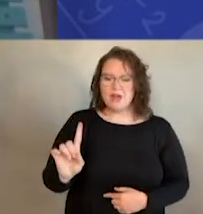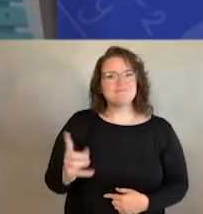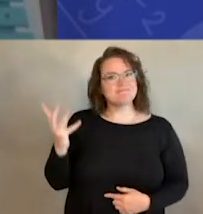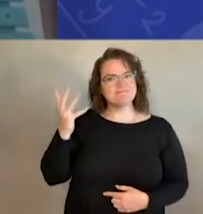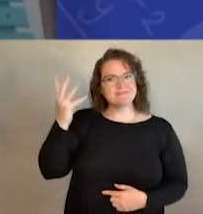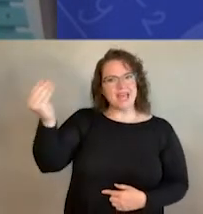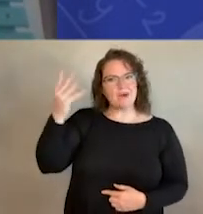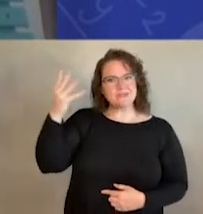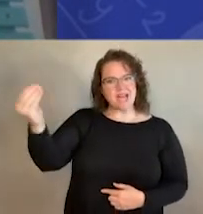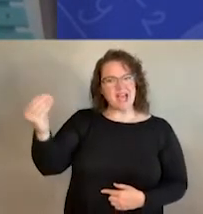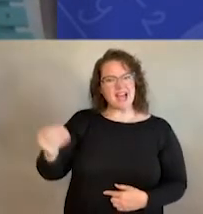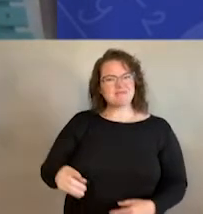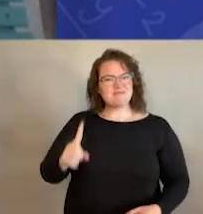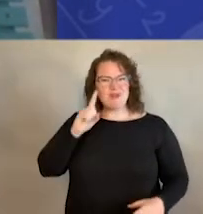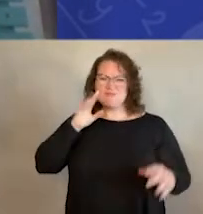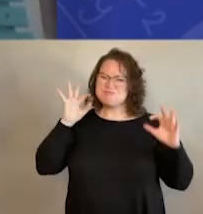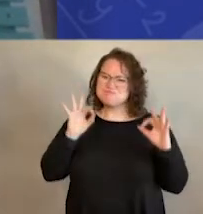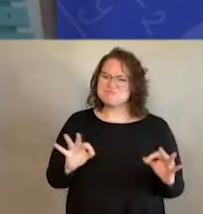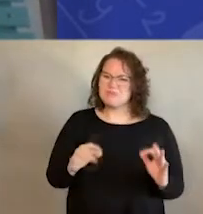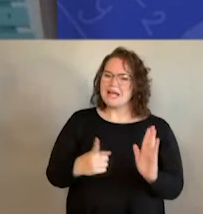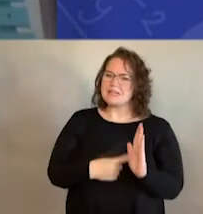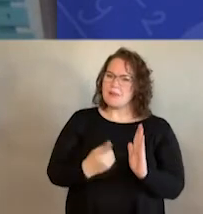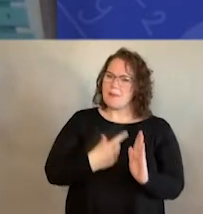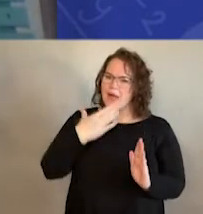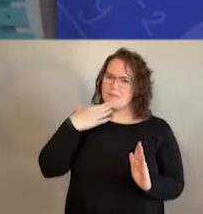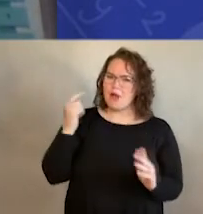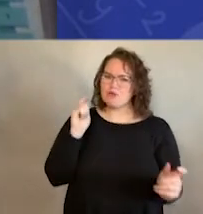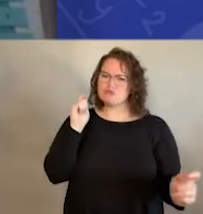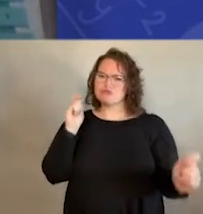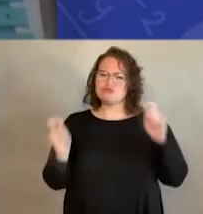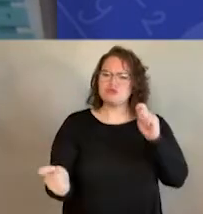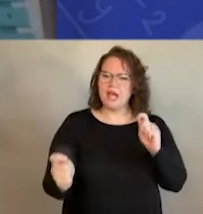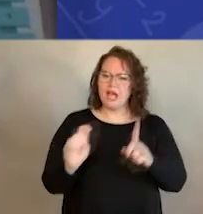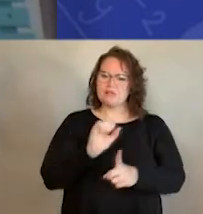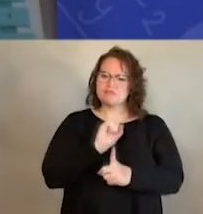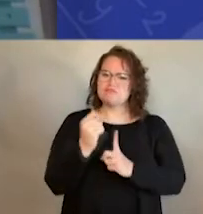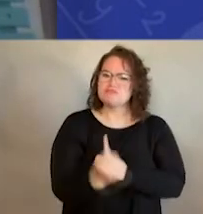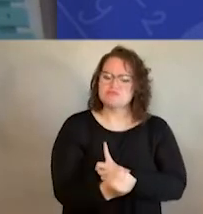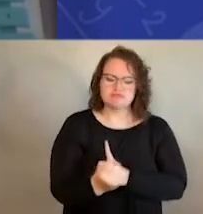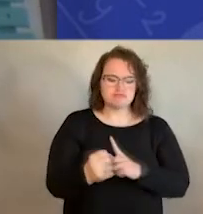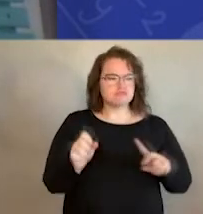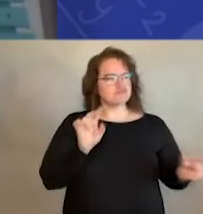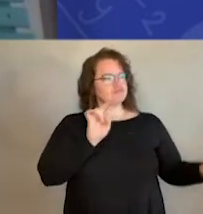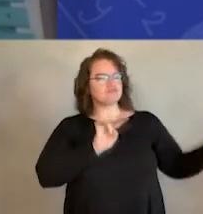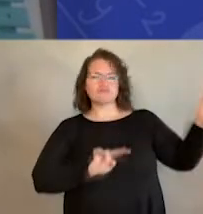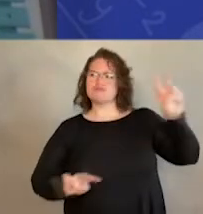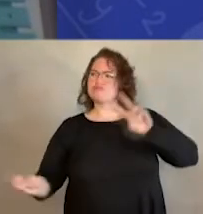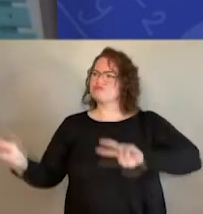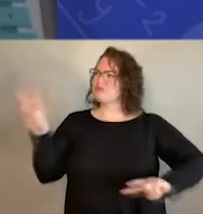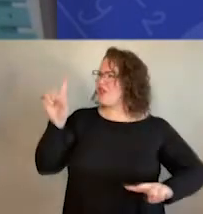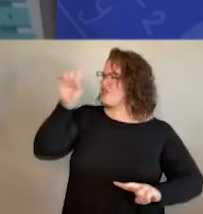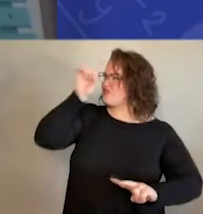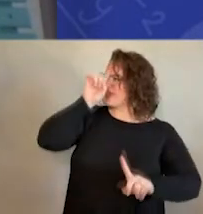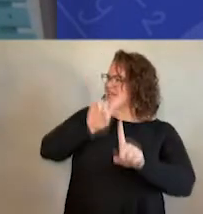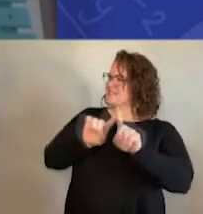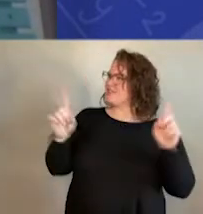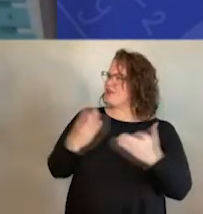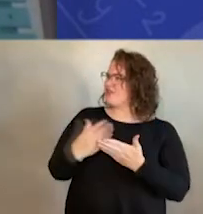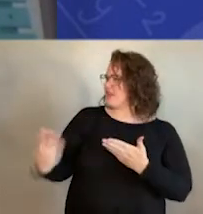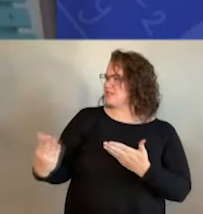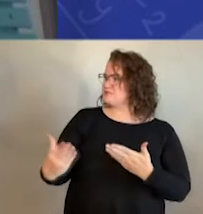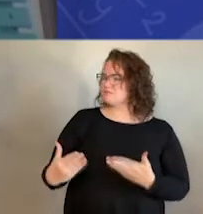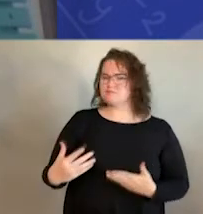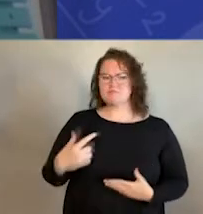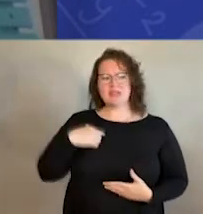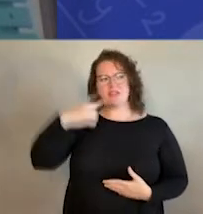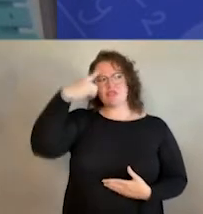because sometimes it's nice to get a change of scenery, and it helps to open our minds to think about things that we may not ordinarily think about. When I